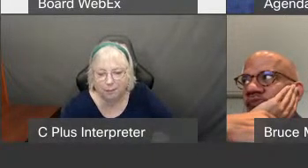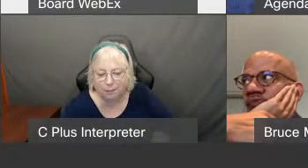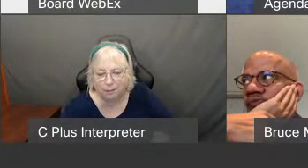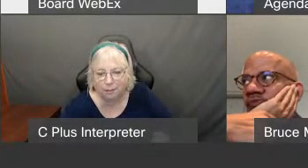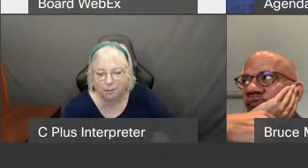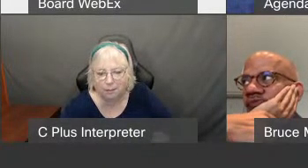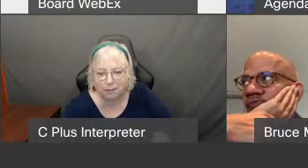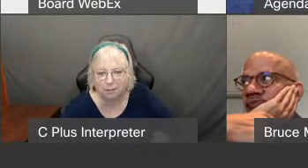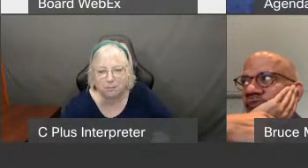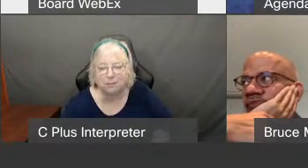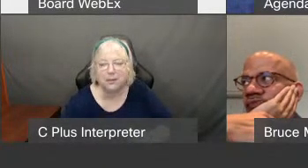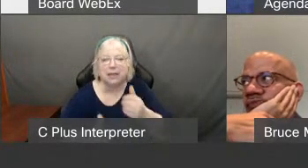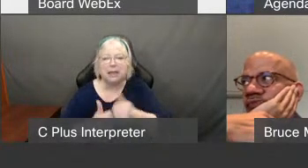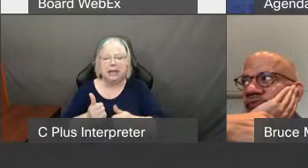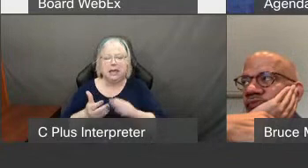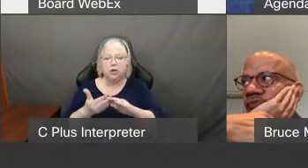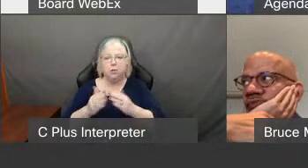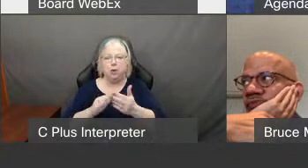Each municipality,